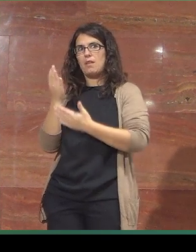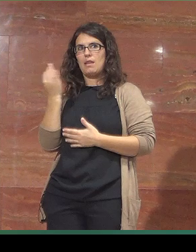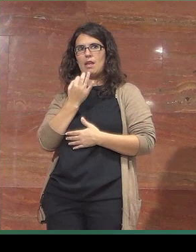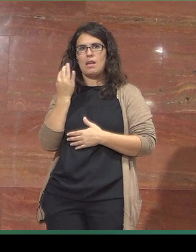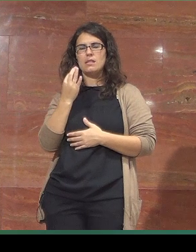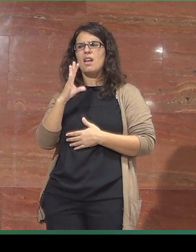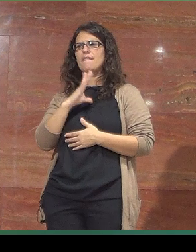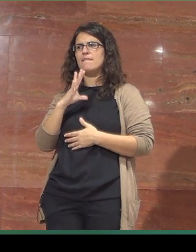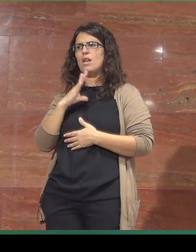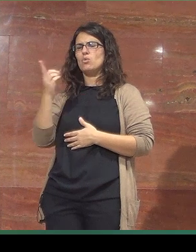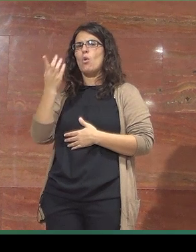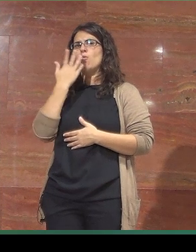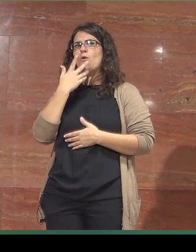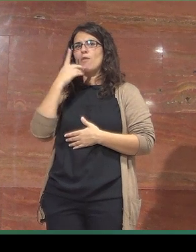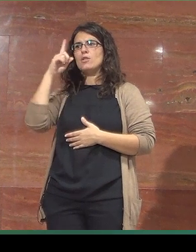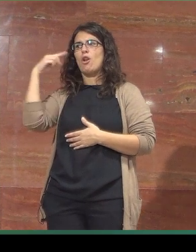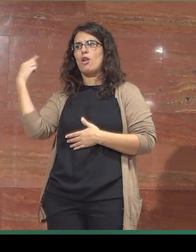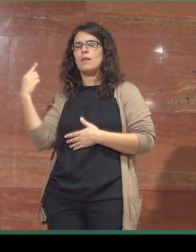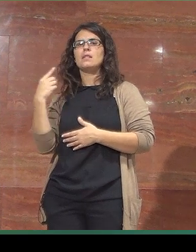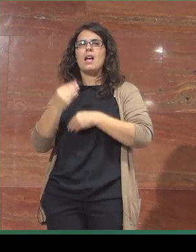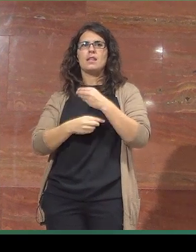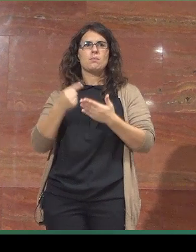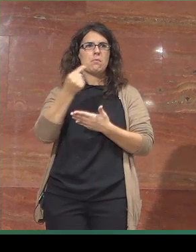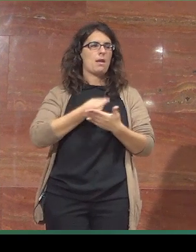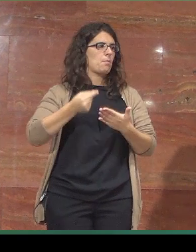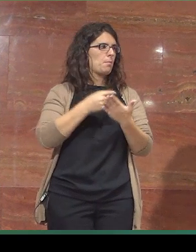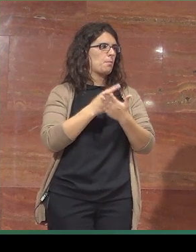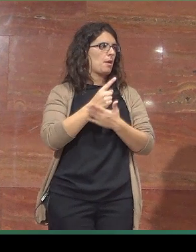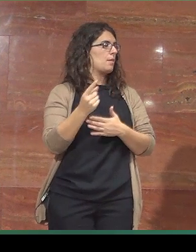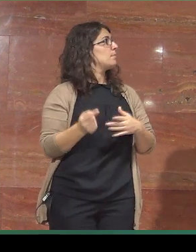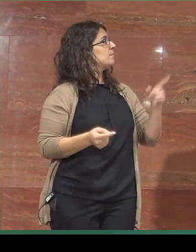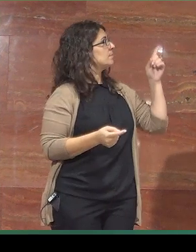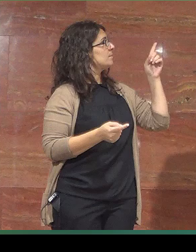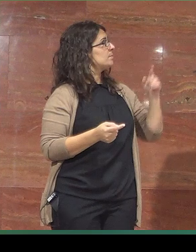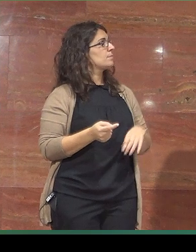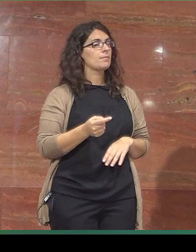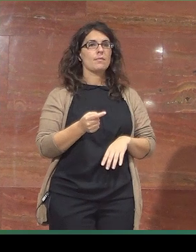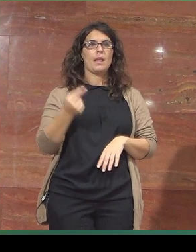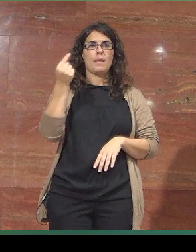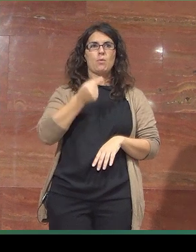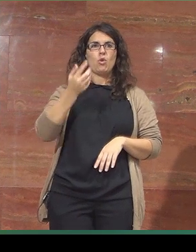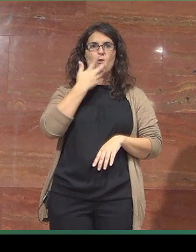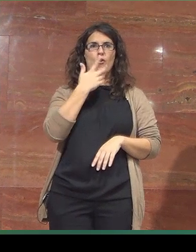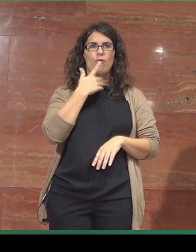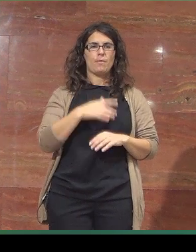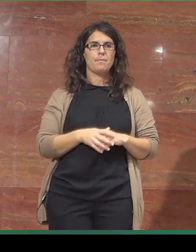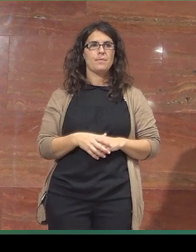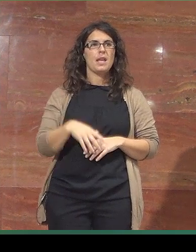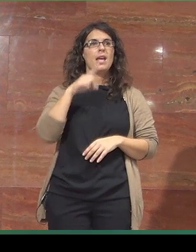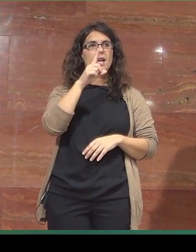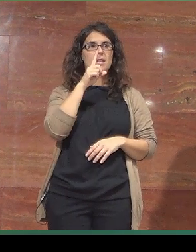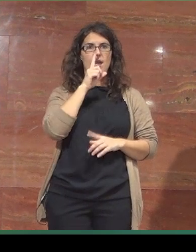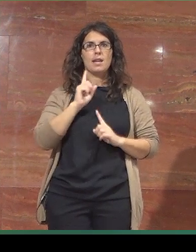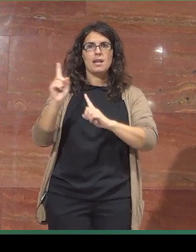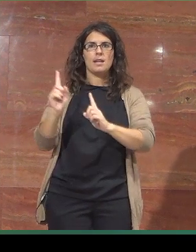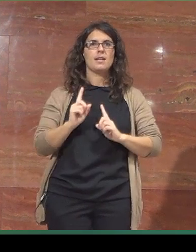And this is what she drew. The way she navigated London was by popping up